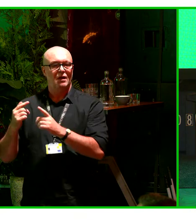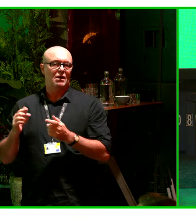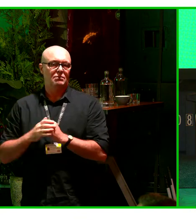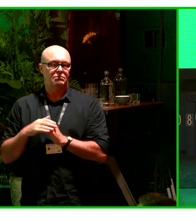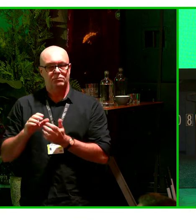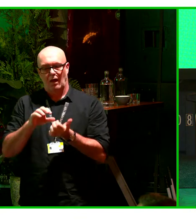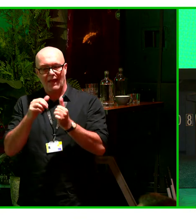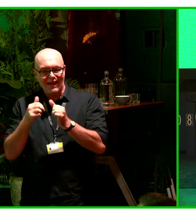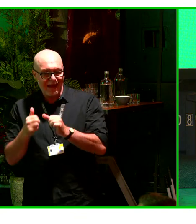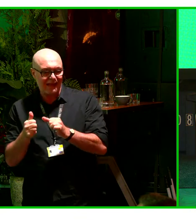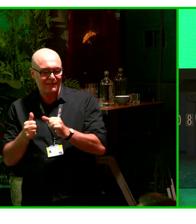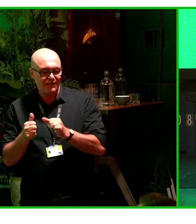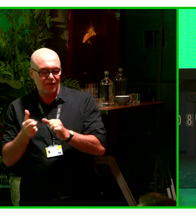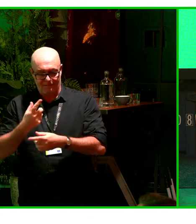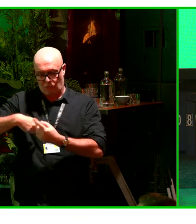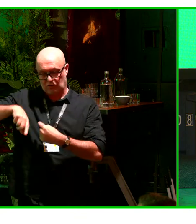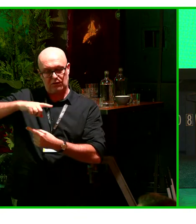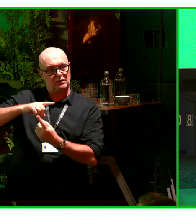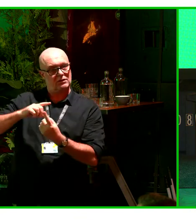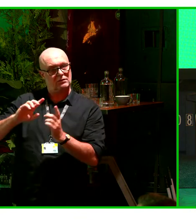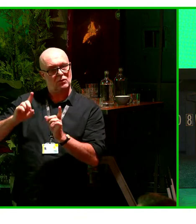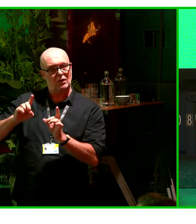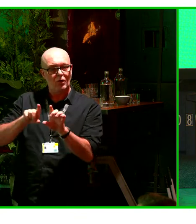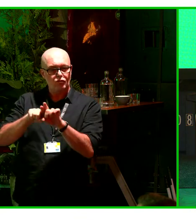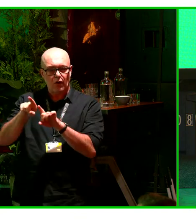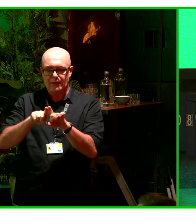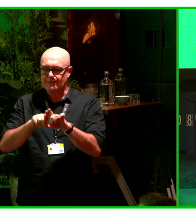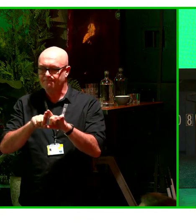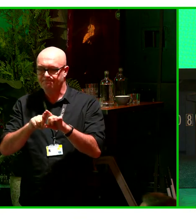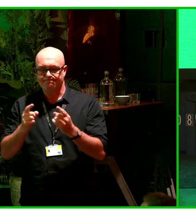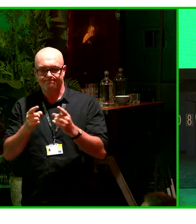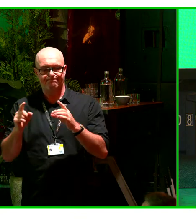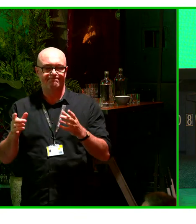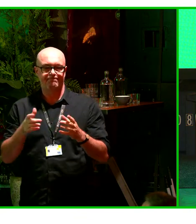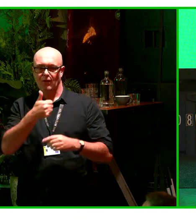next steps for us are to try and harness